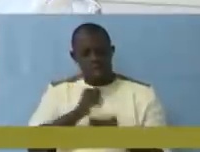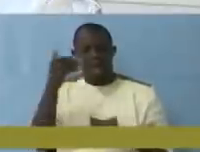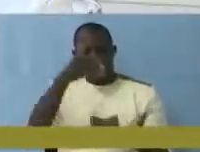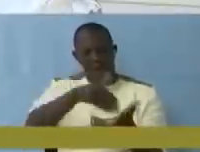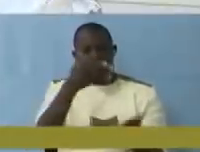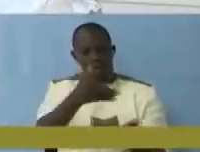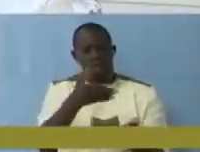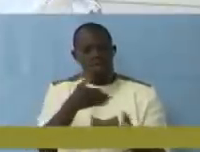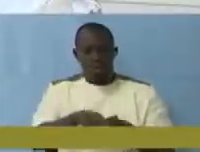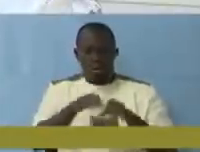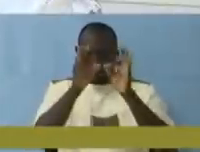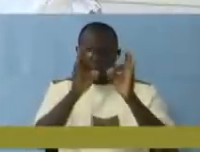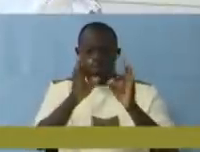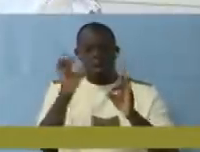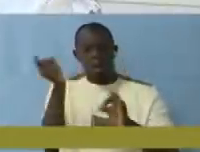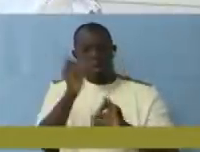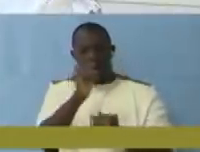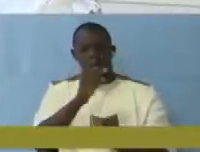My version of the story.